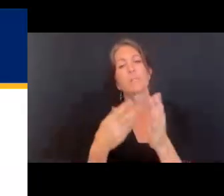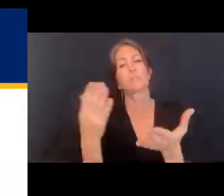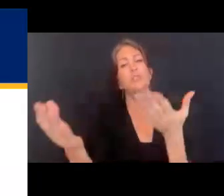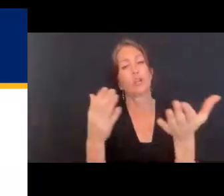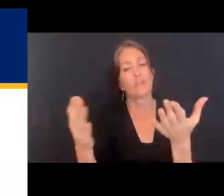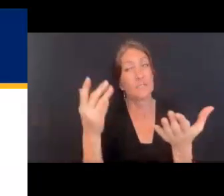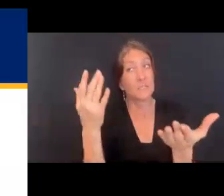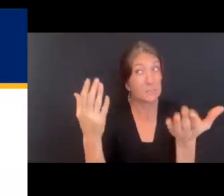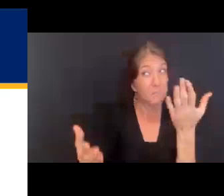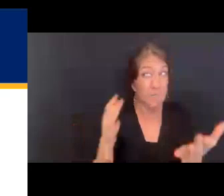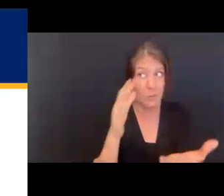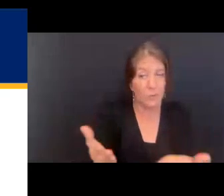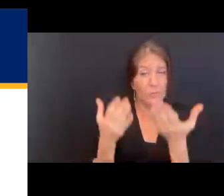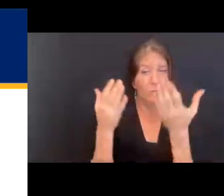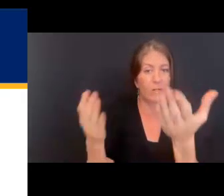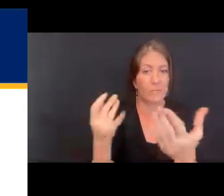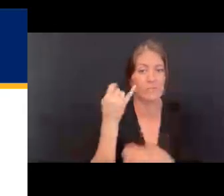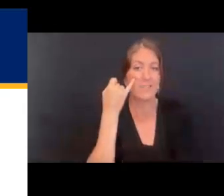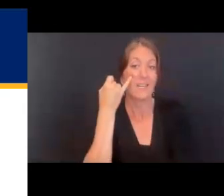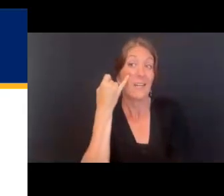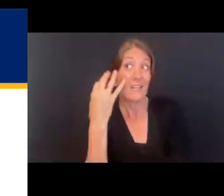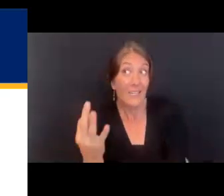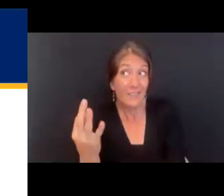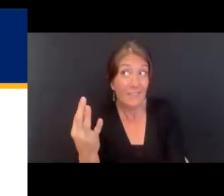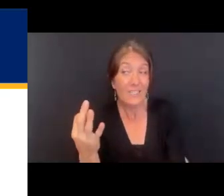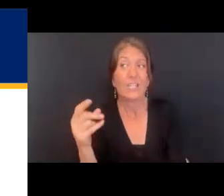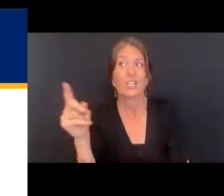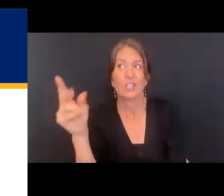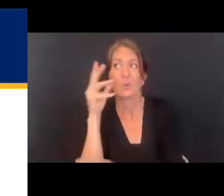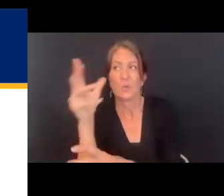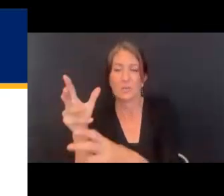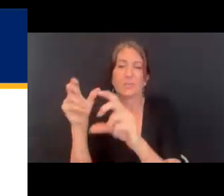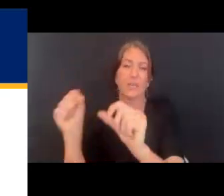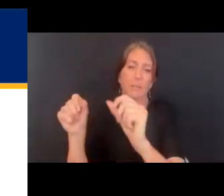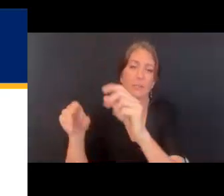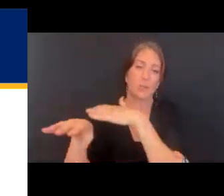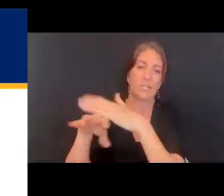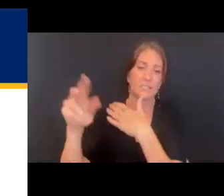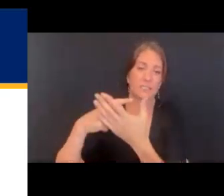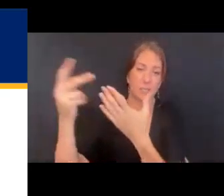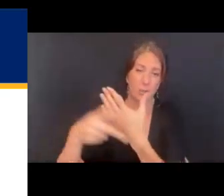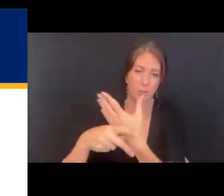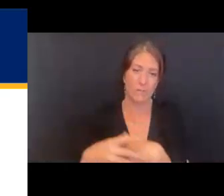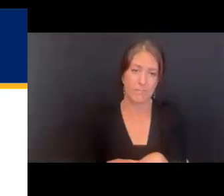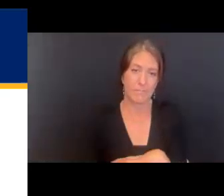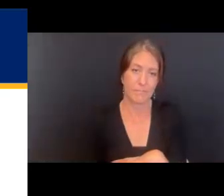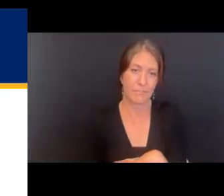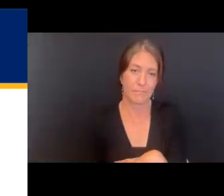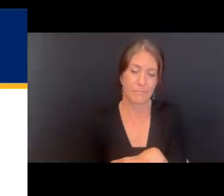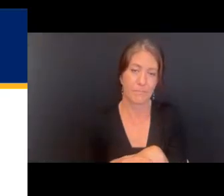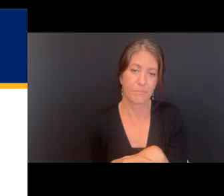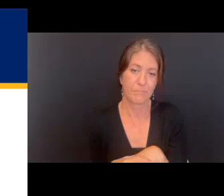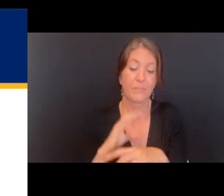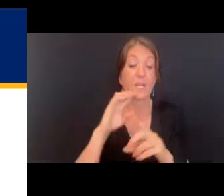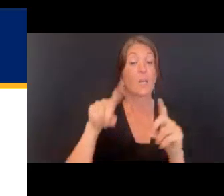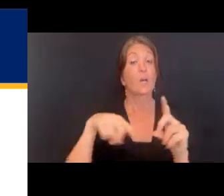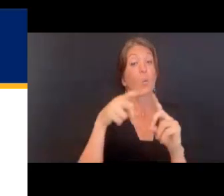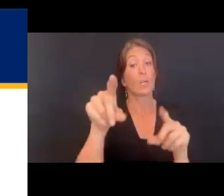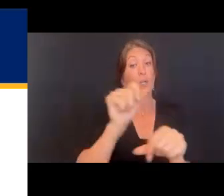a participant receives if they are able to access a program. But we would also like to note that upon working with a case manager